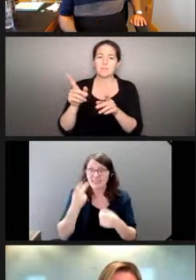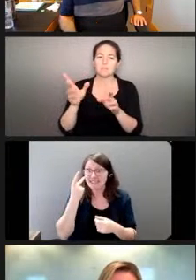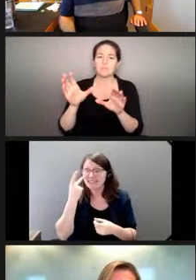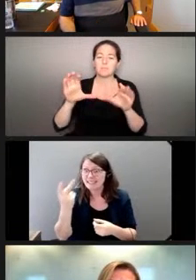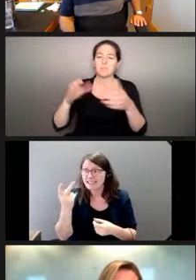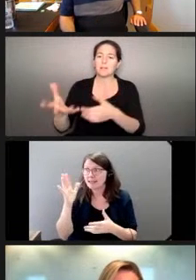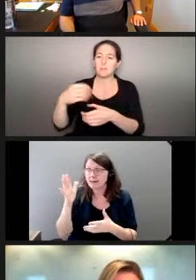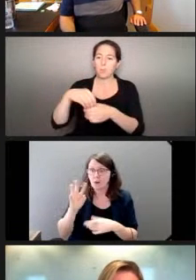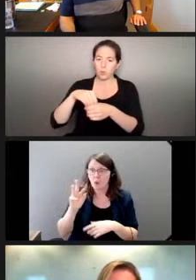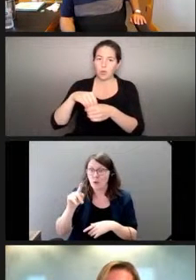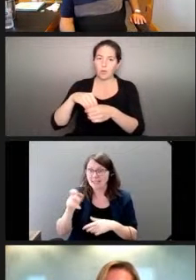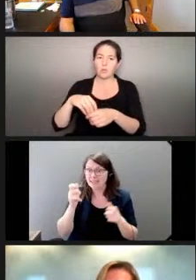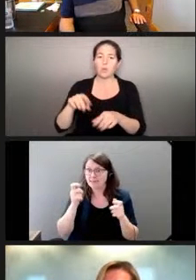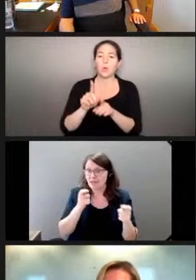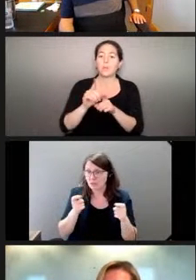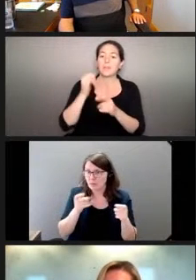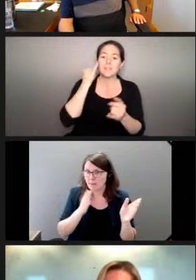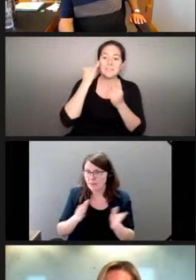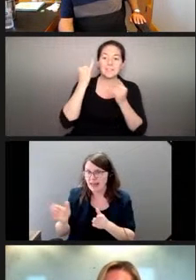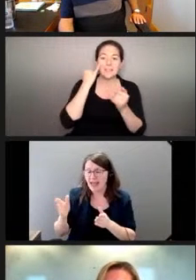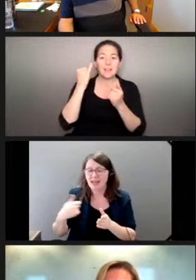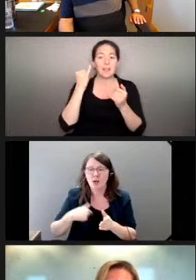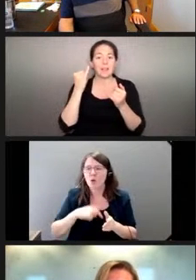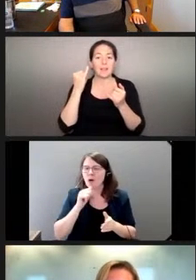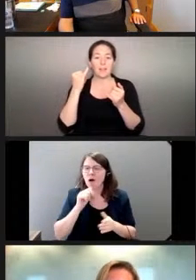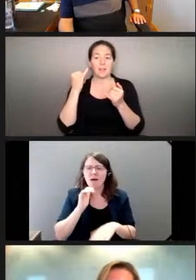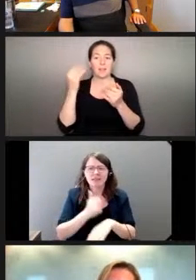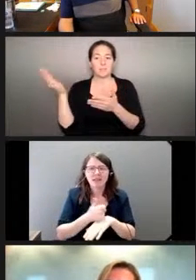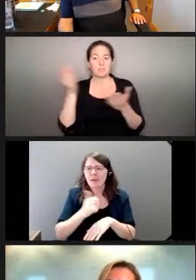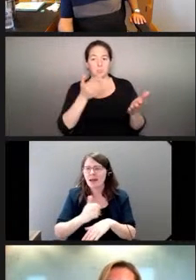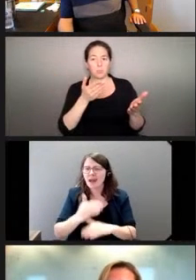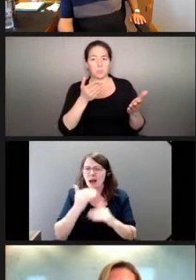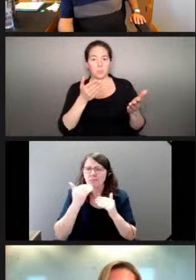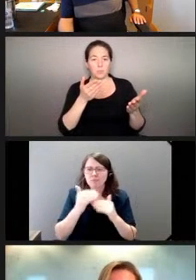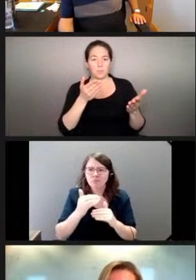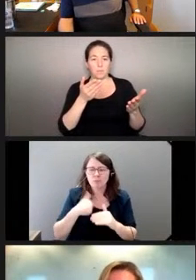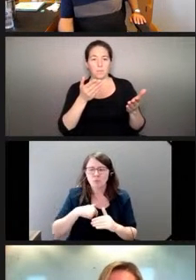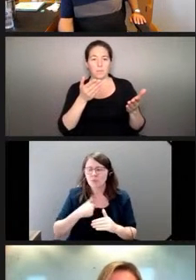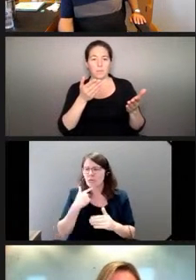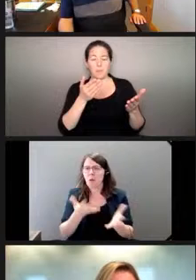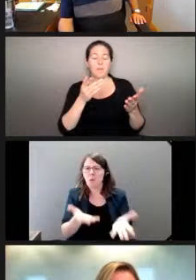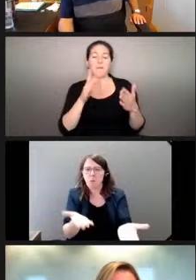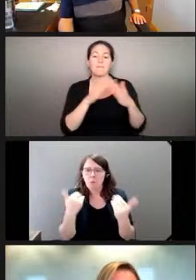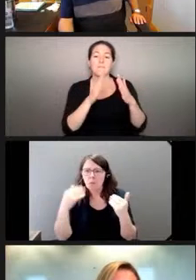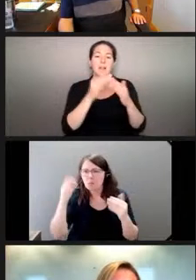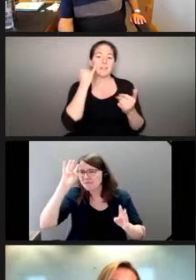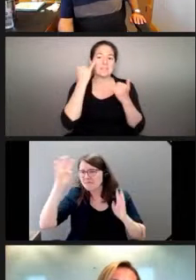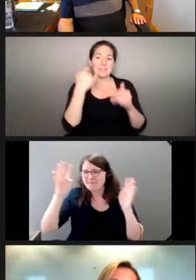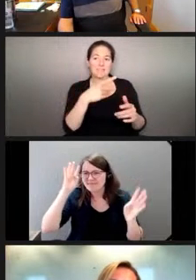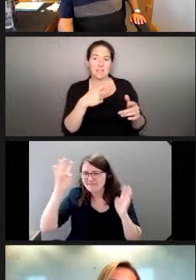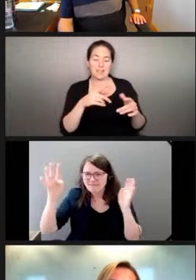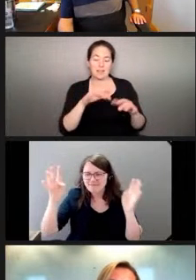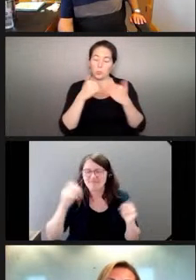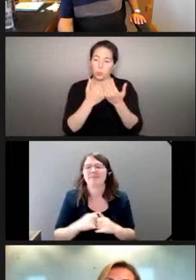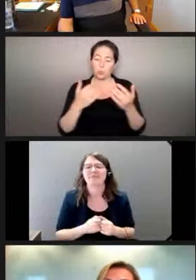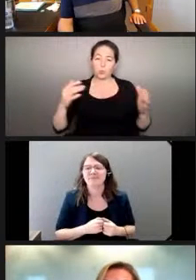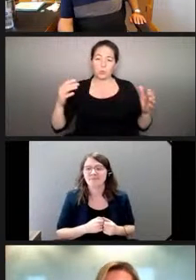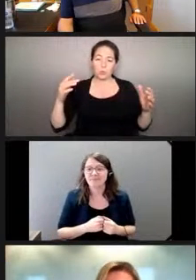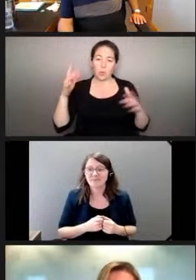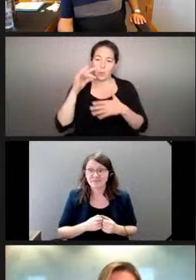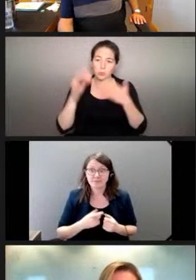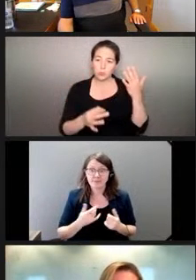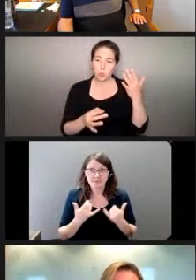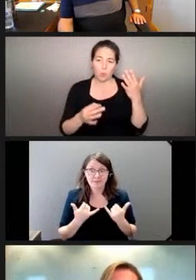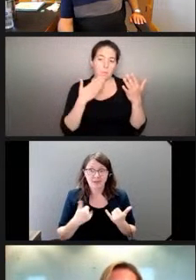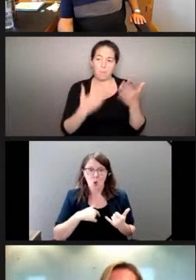opportunity. The sky's the limit in terms of different options that they wanted to put forward for us to research and further consider. So we are fairly